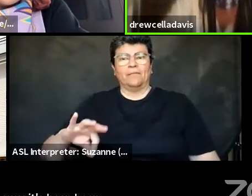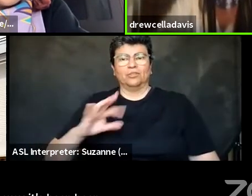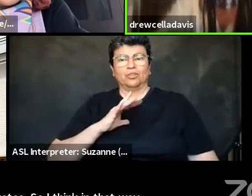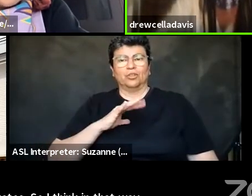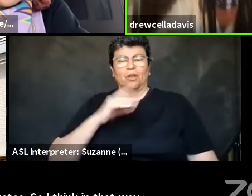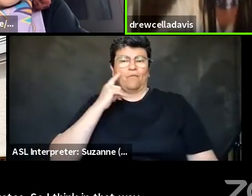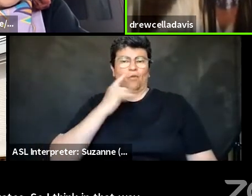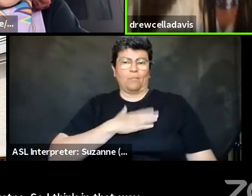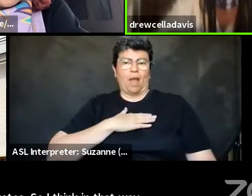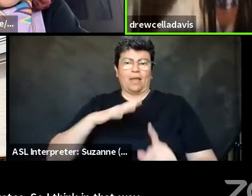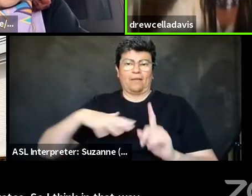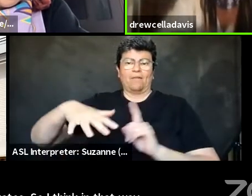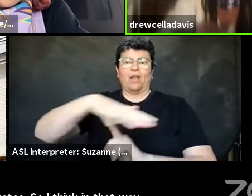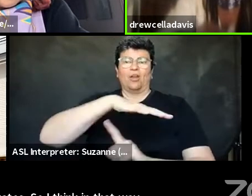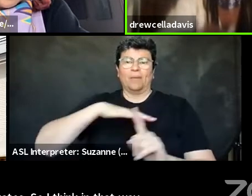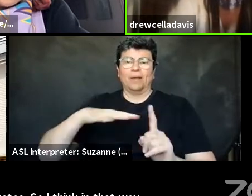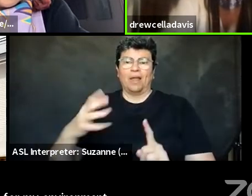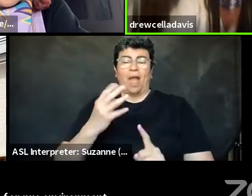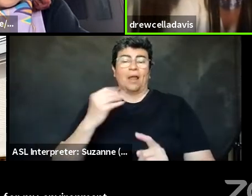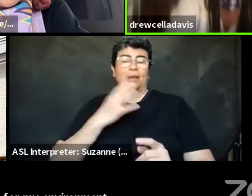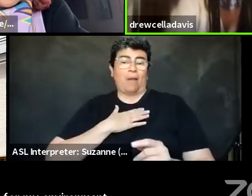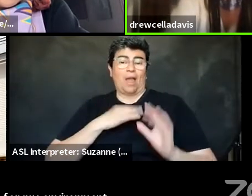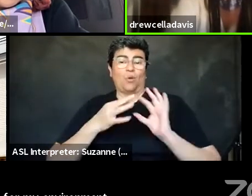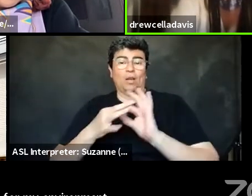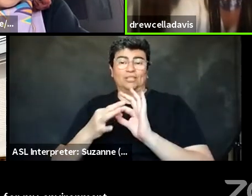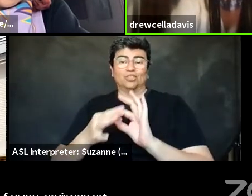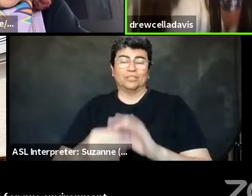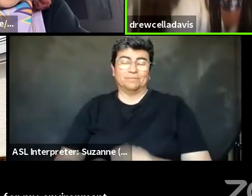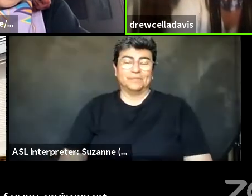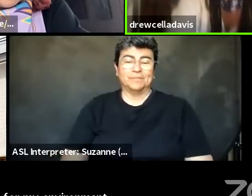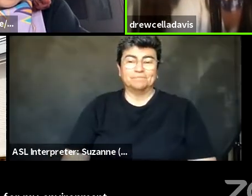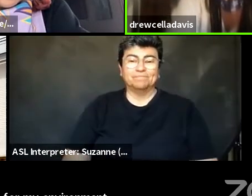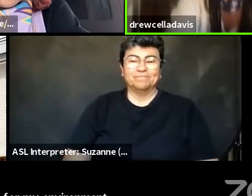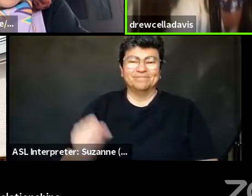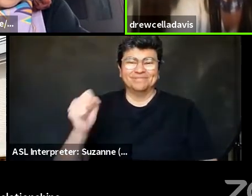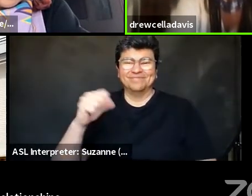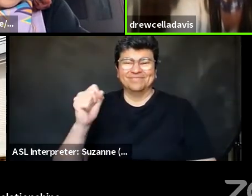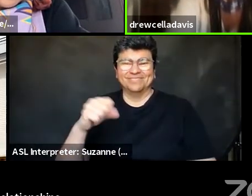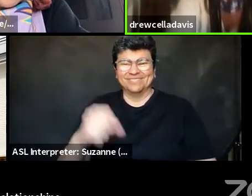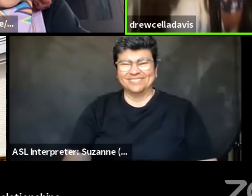my environment and my relationships. Yeah.